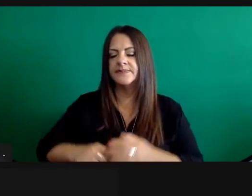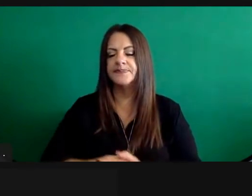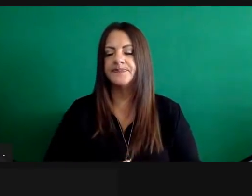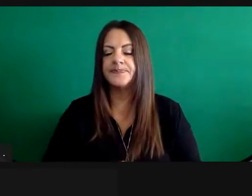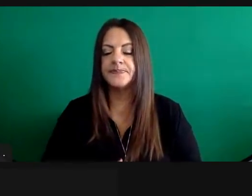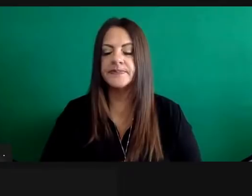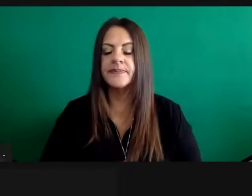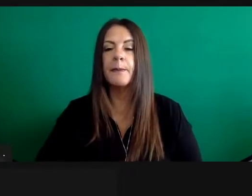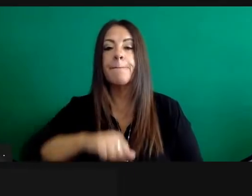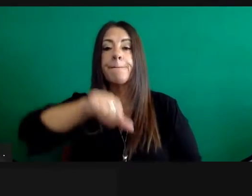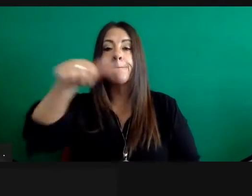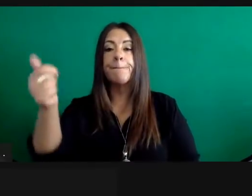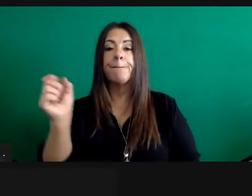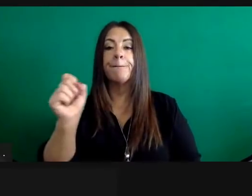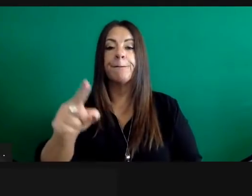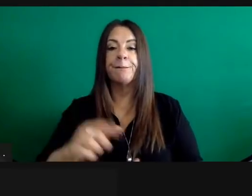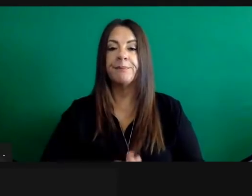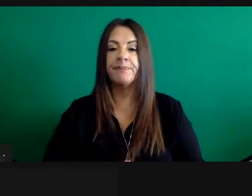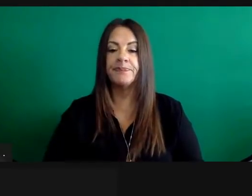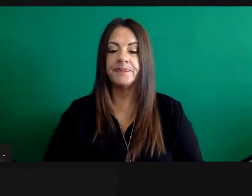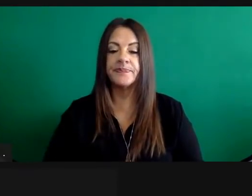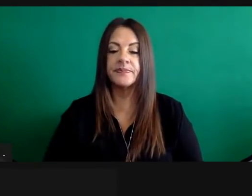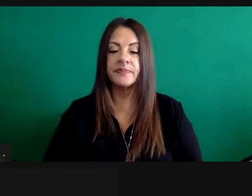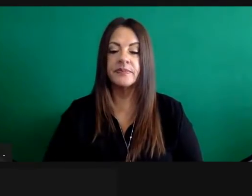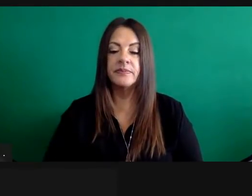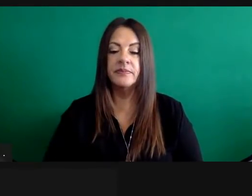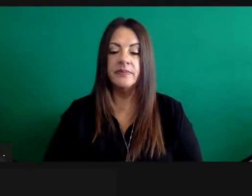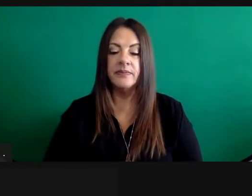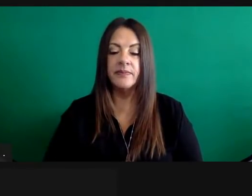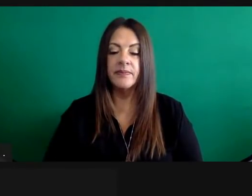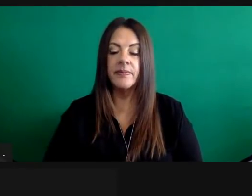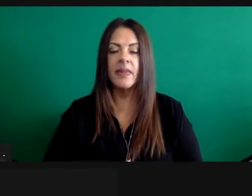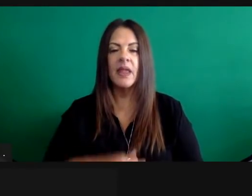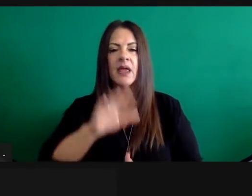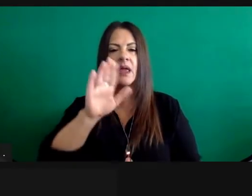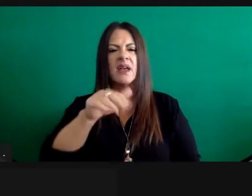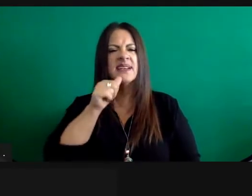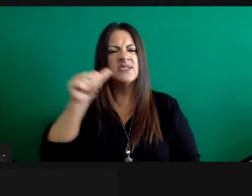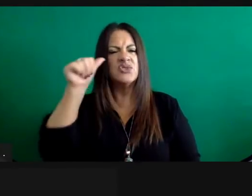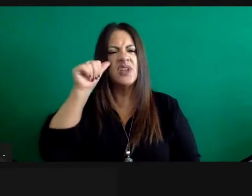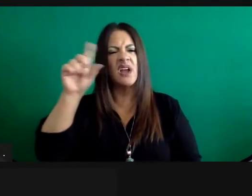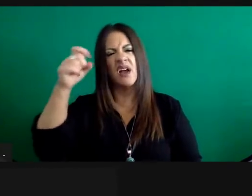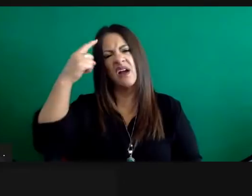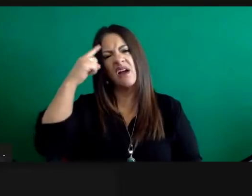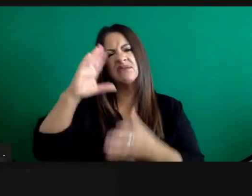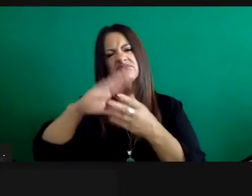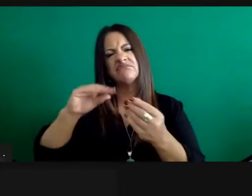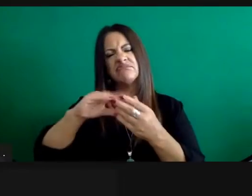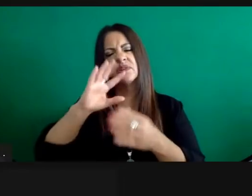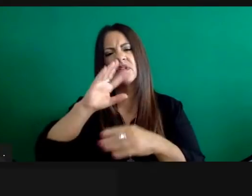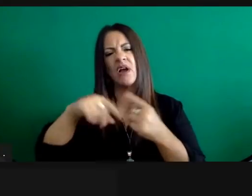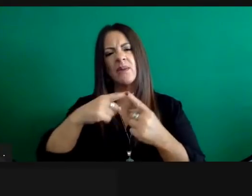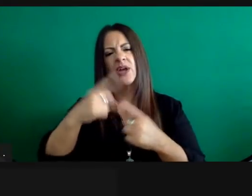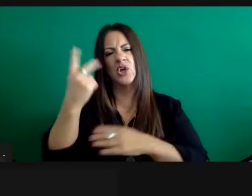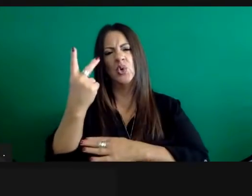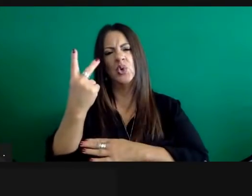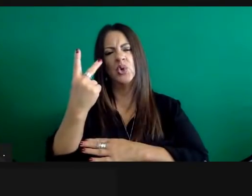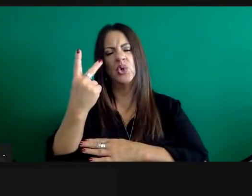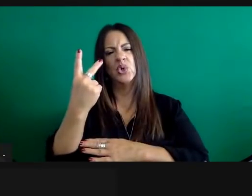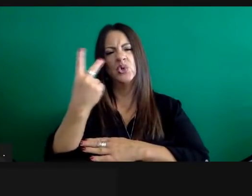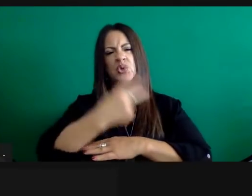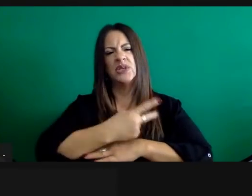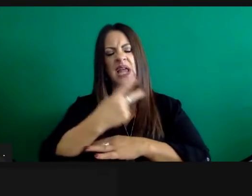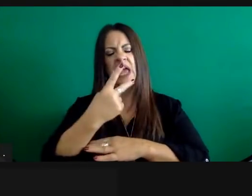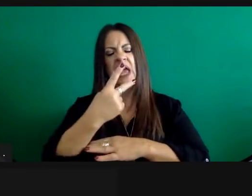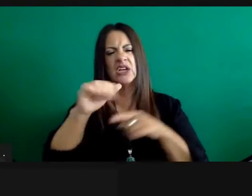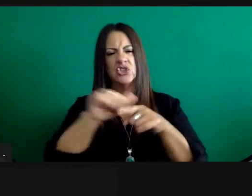Hi, Dr. Ghaly. I want to ask you about something the governor mentioned during his briefing yesterday about a new 2-day training program for nurses to then work